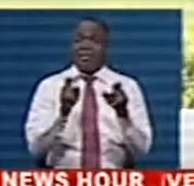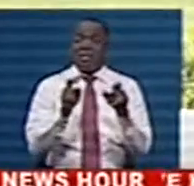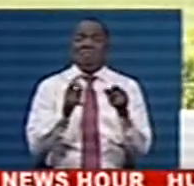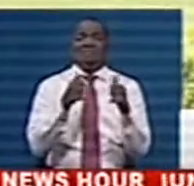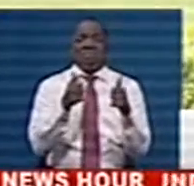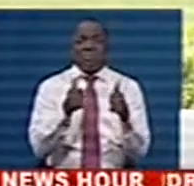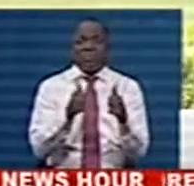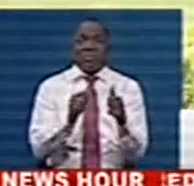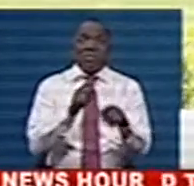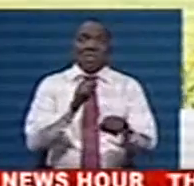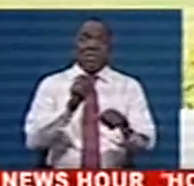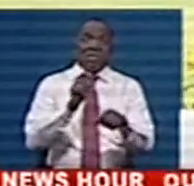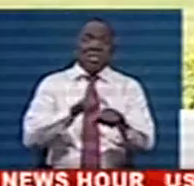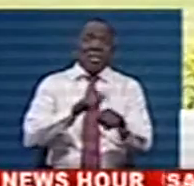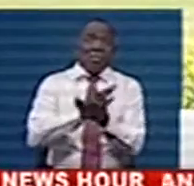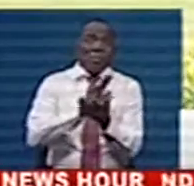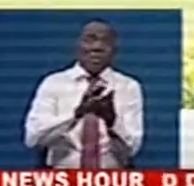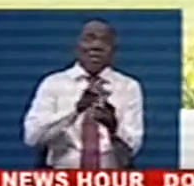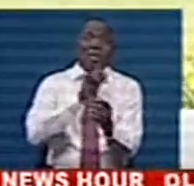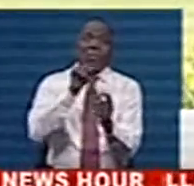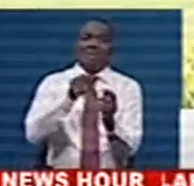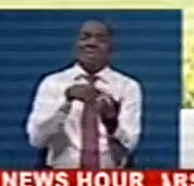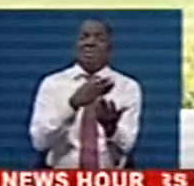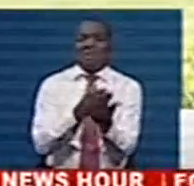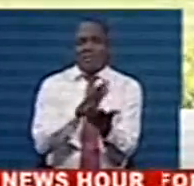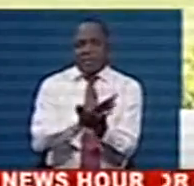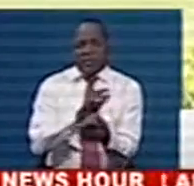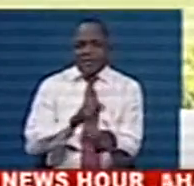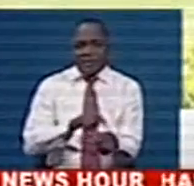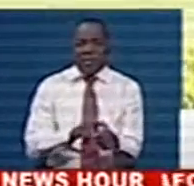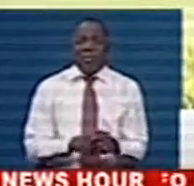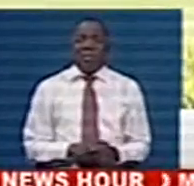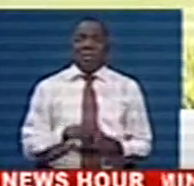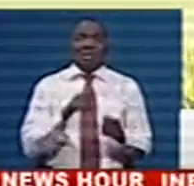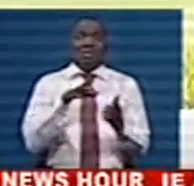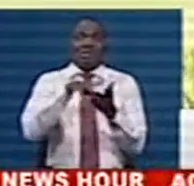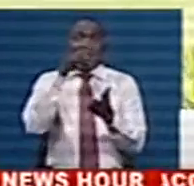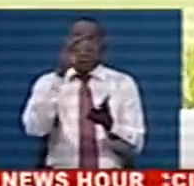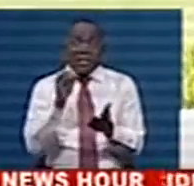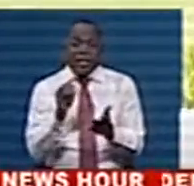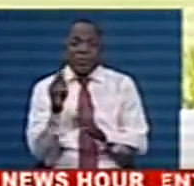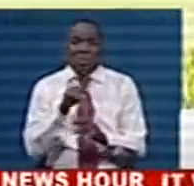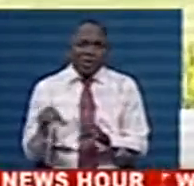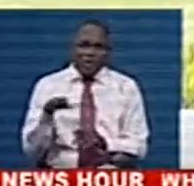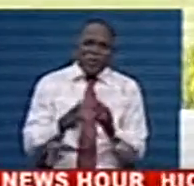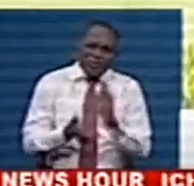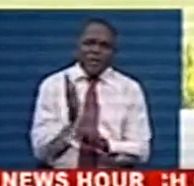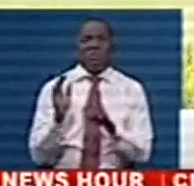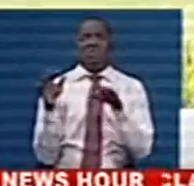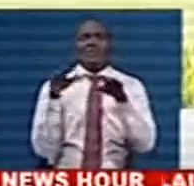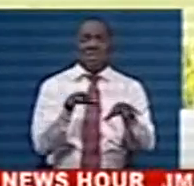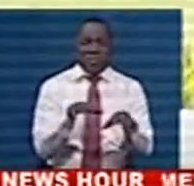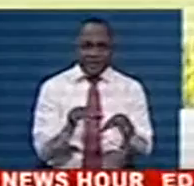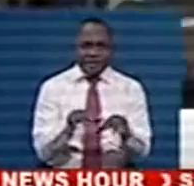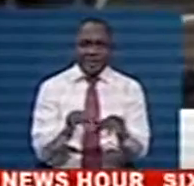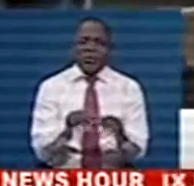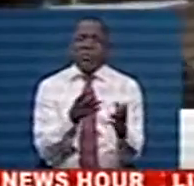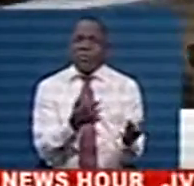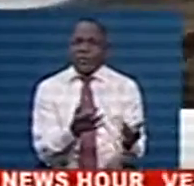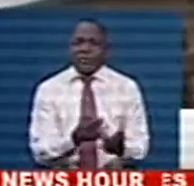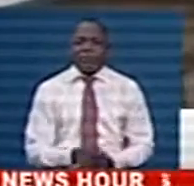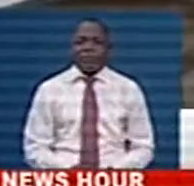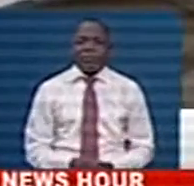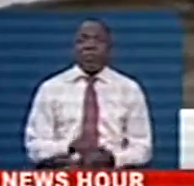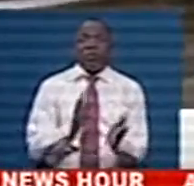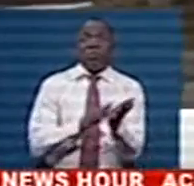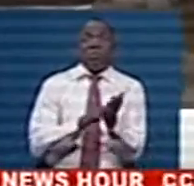questions arrive on time. And then we have to, and then the students, the candidates, they also reported on time.